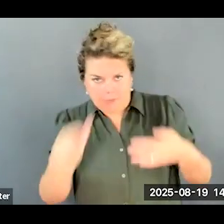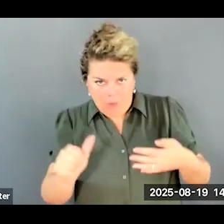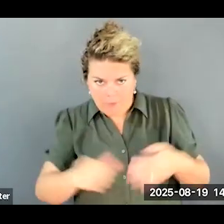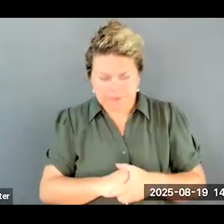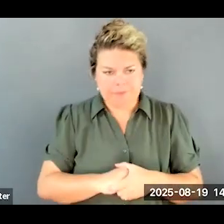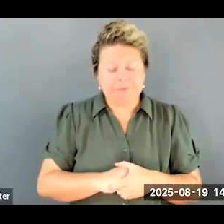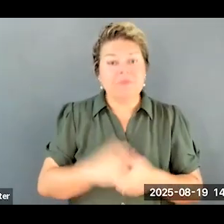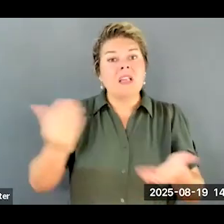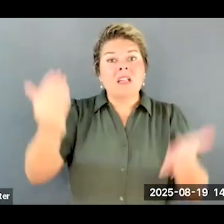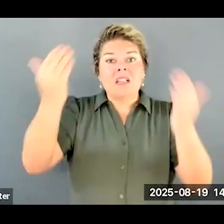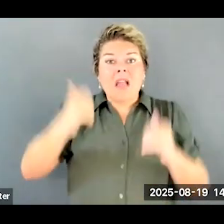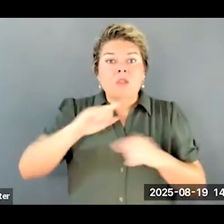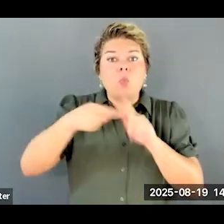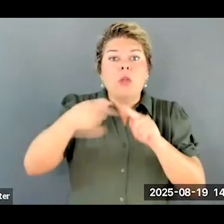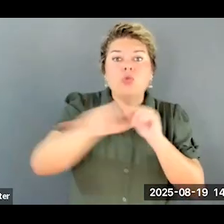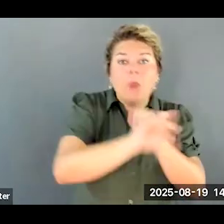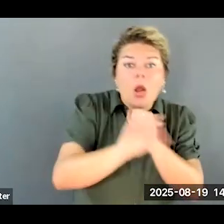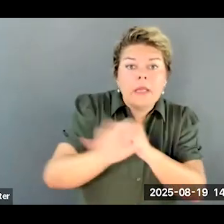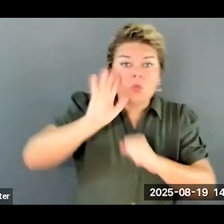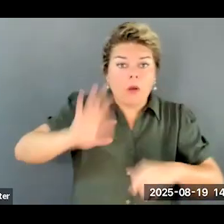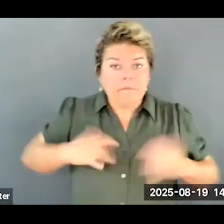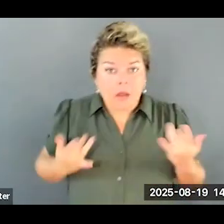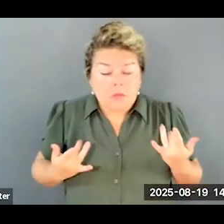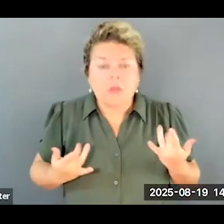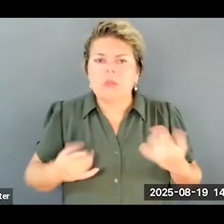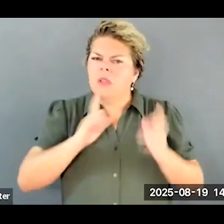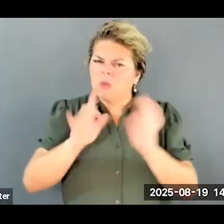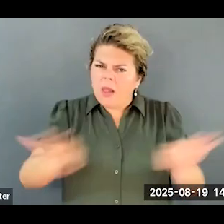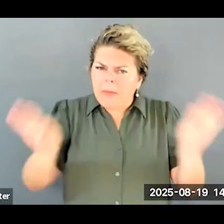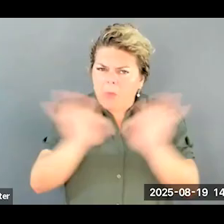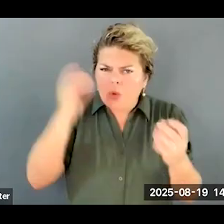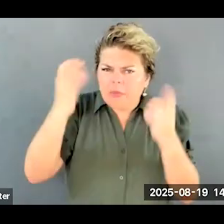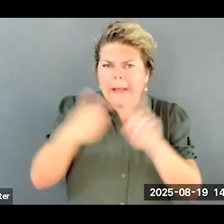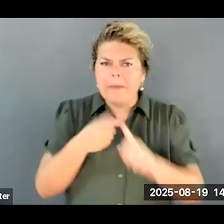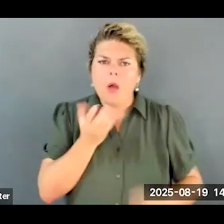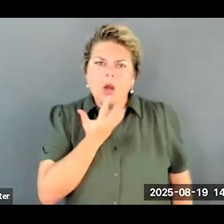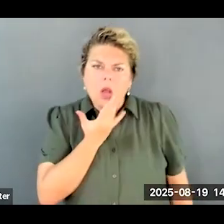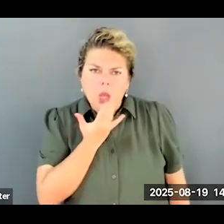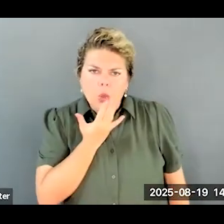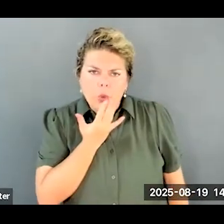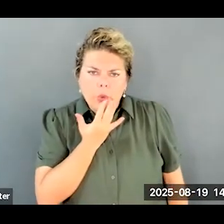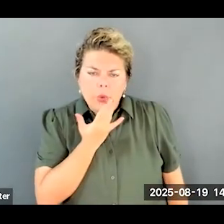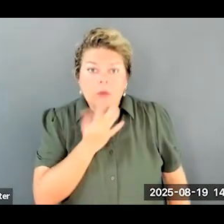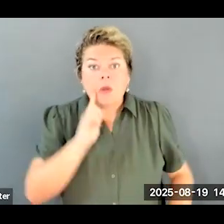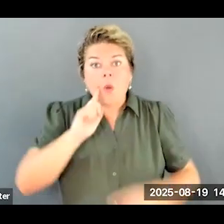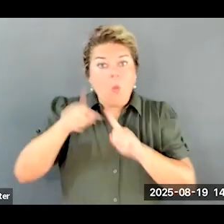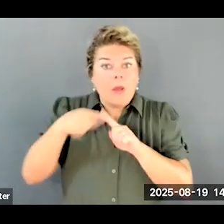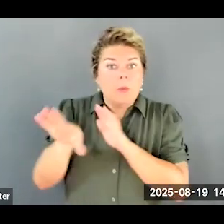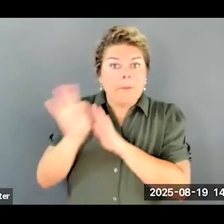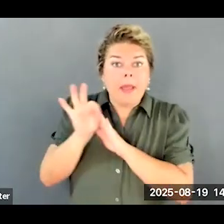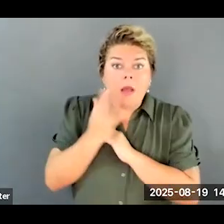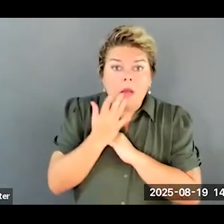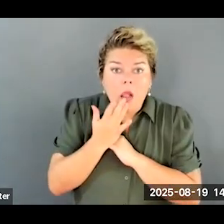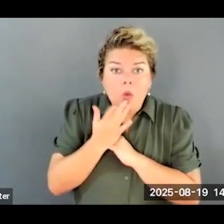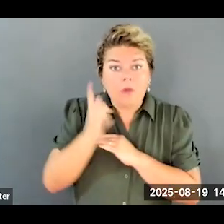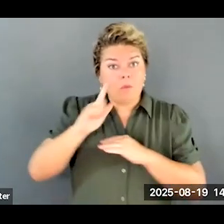Next, in your marketing and advertising materials, it's really important to consider color. So when you're choosing color for